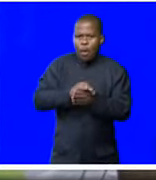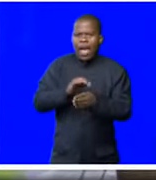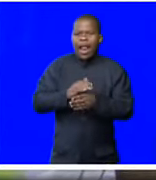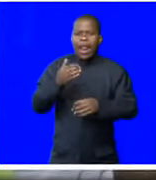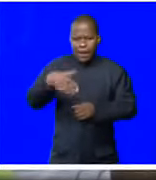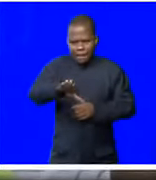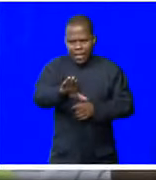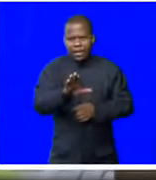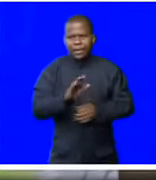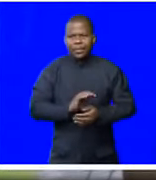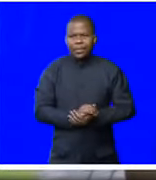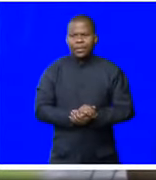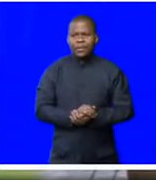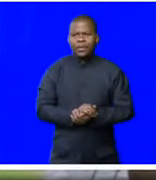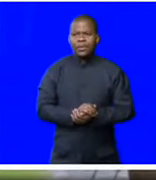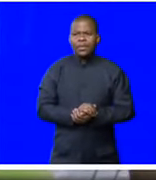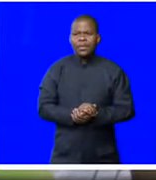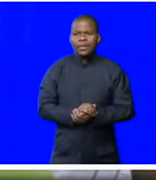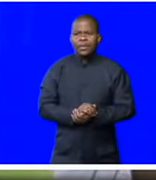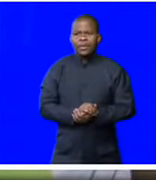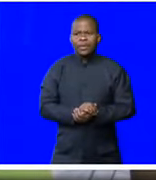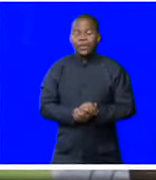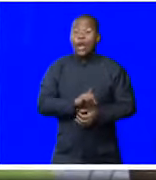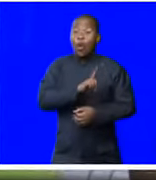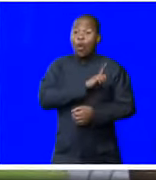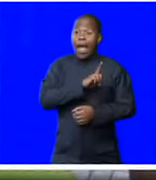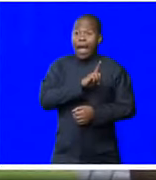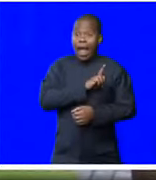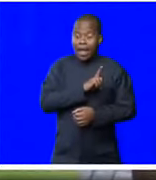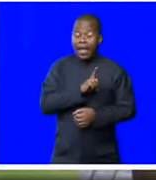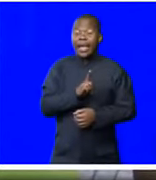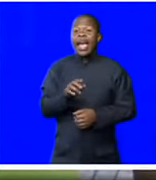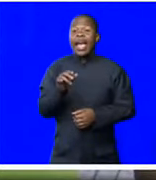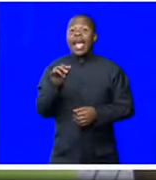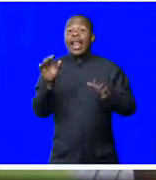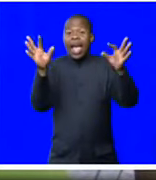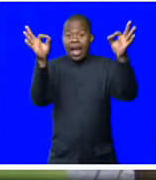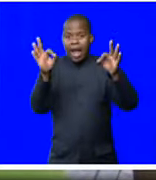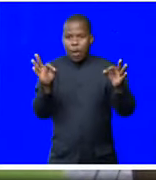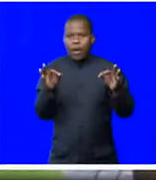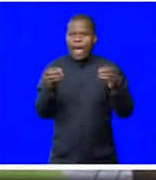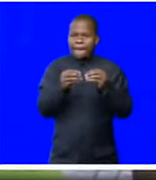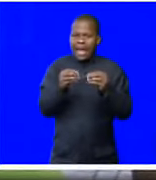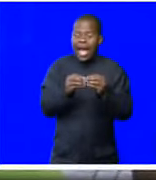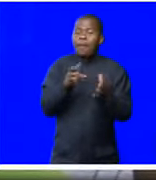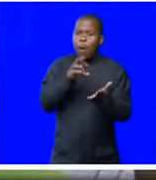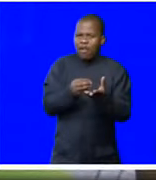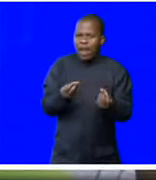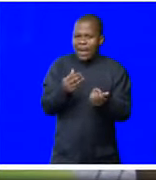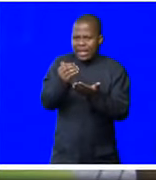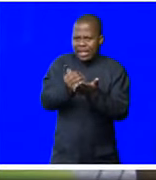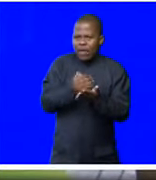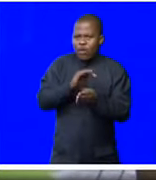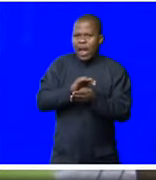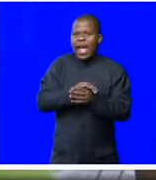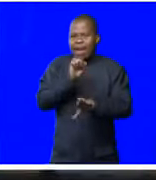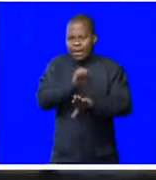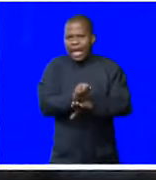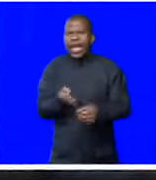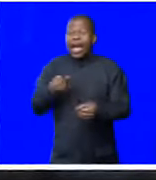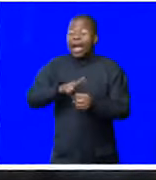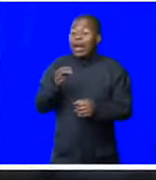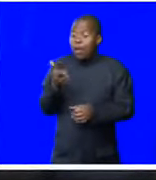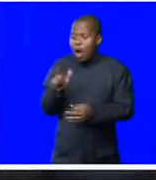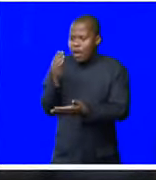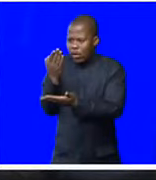banking your business money so that you will create that track record. When now you want to go to the financier to ask